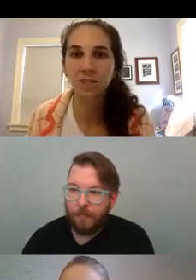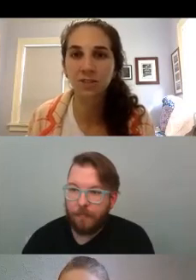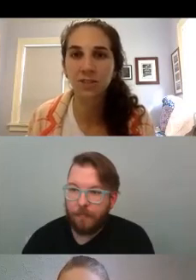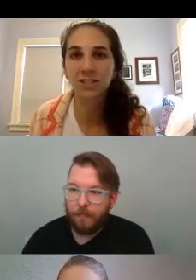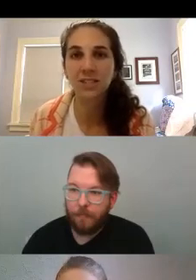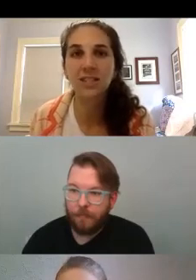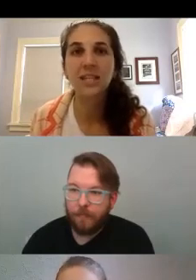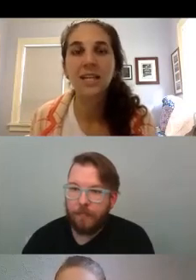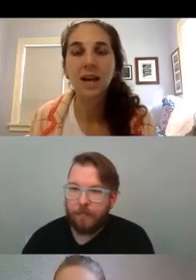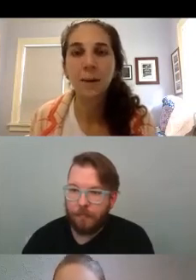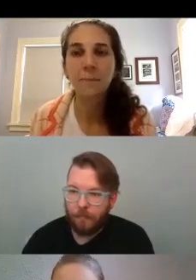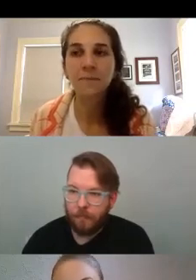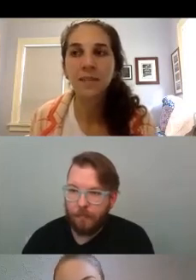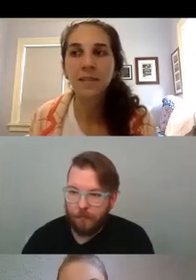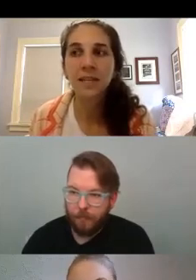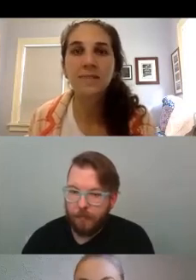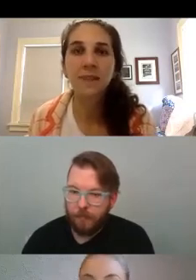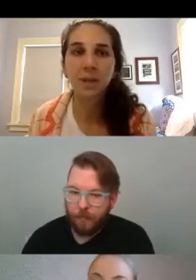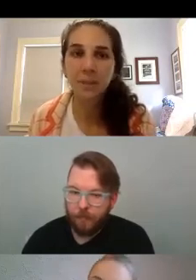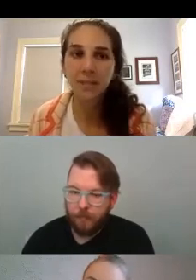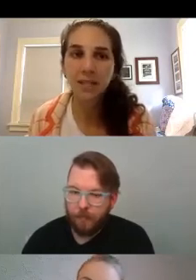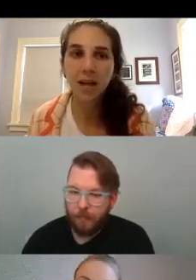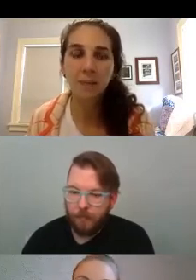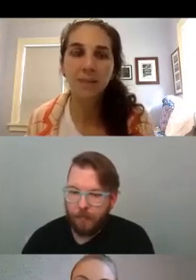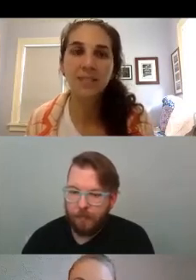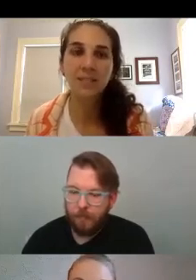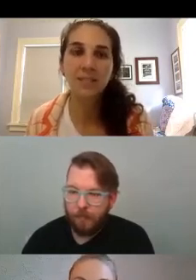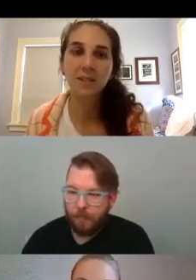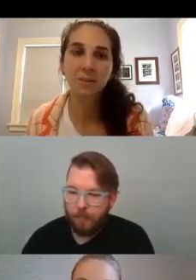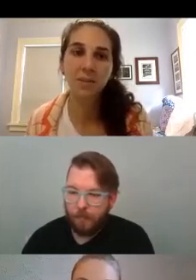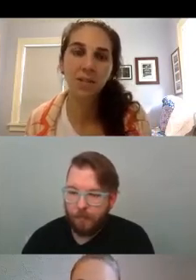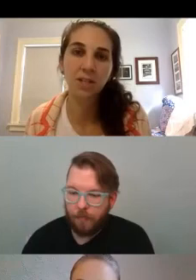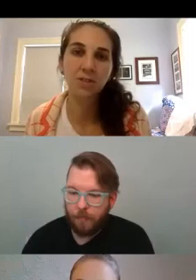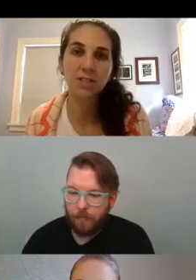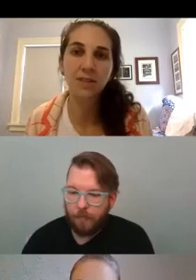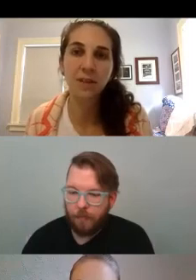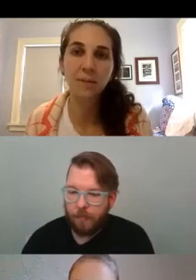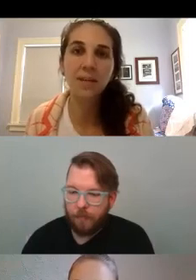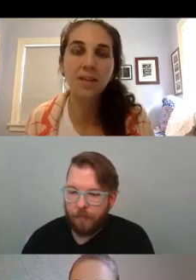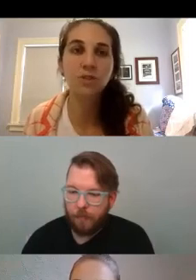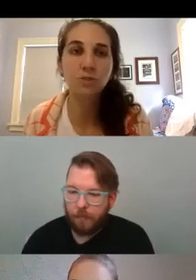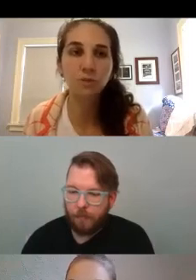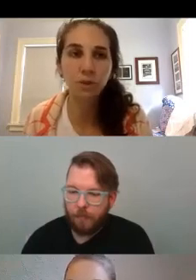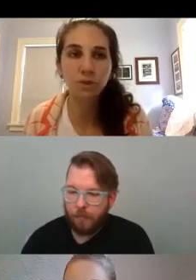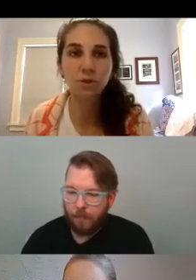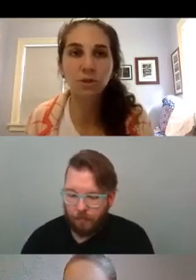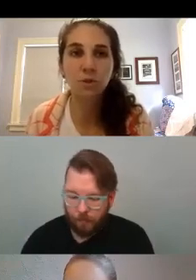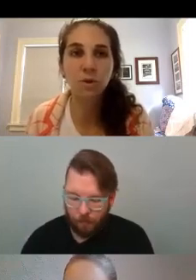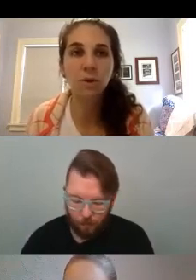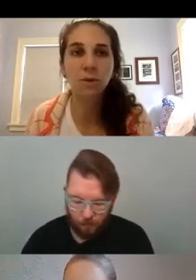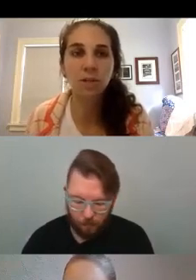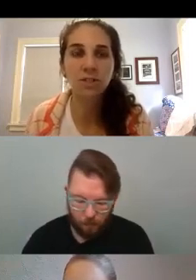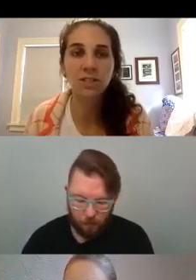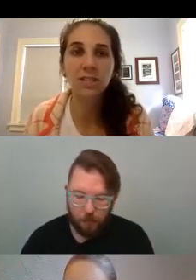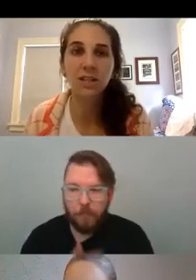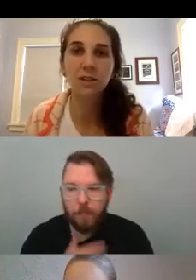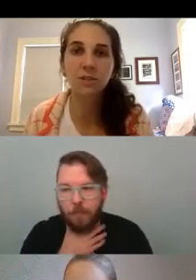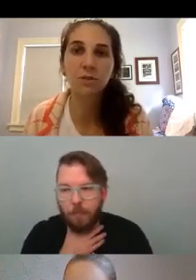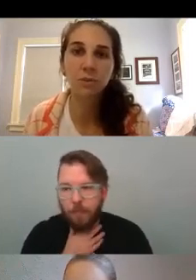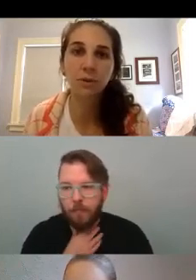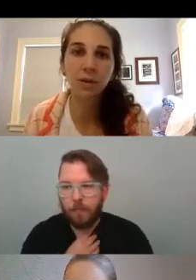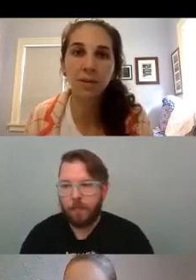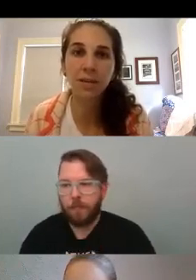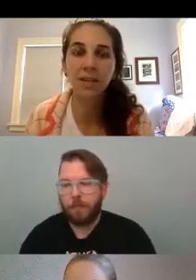most interested in developing, and the skills that they were particularly interested in developing. And so for those who are more interested in